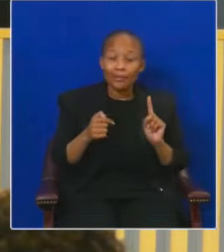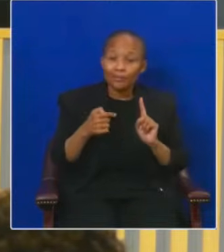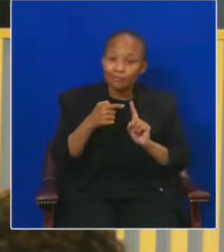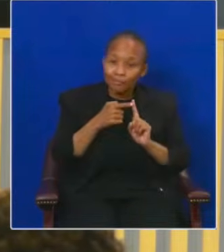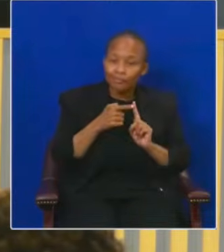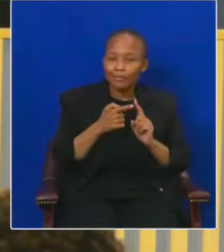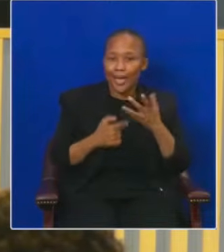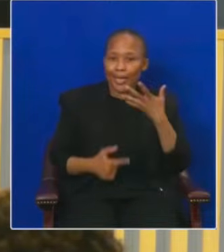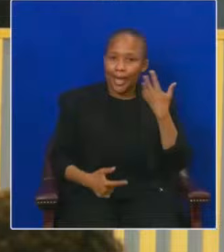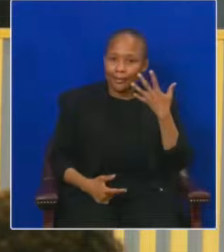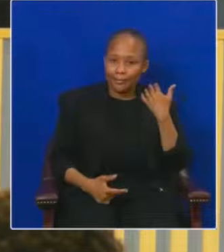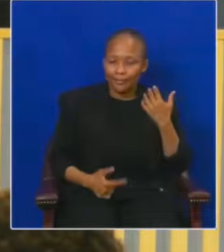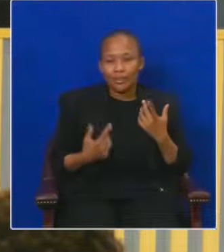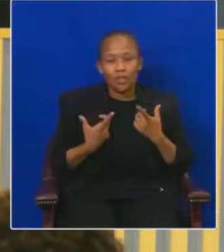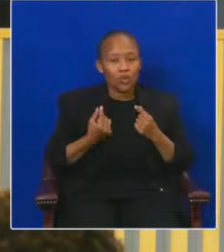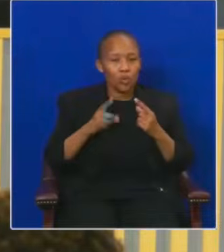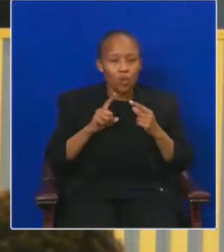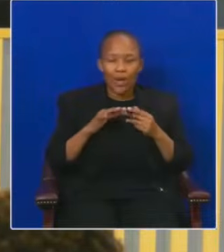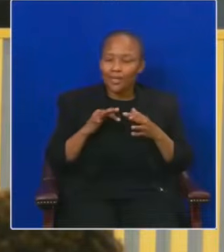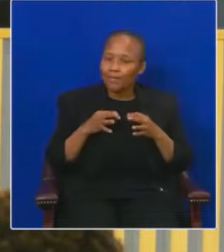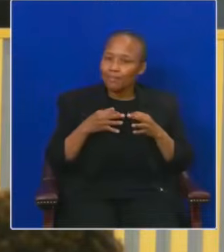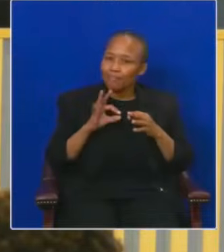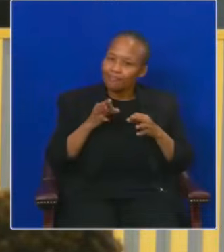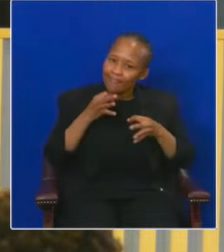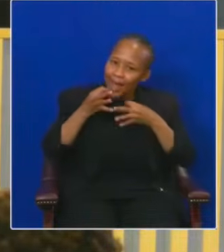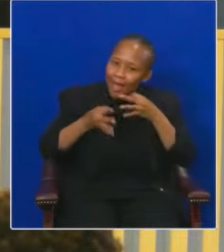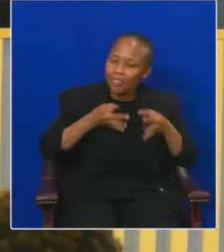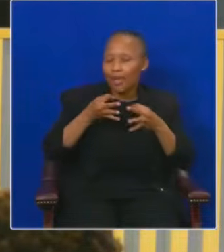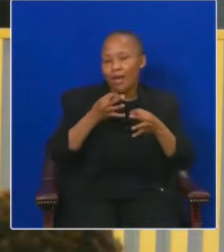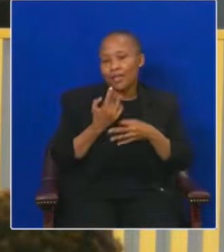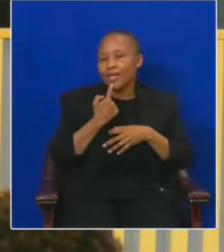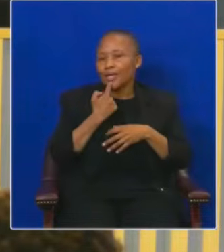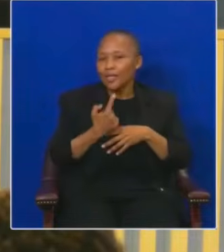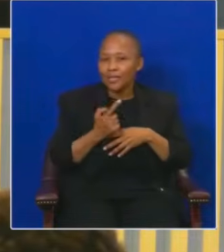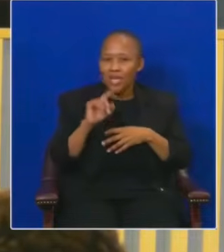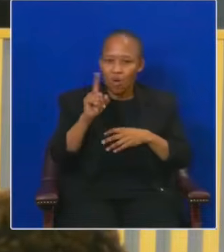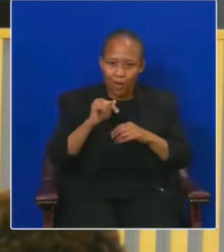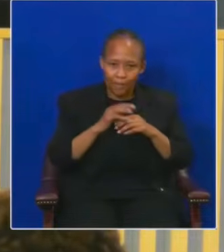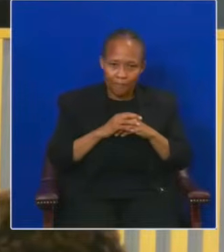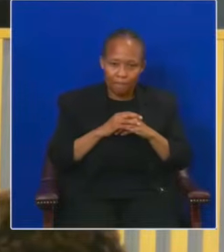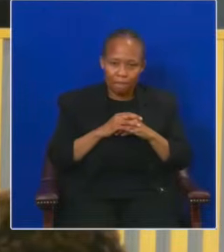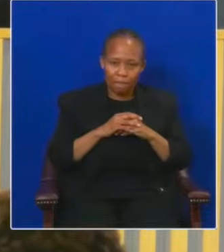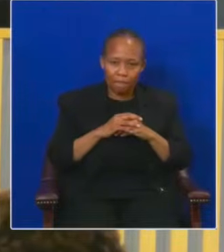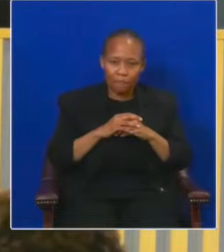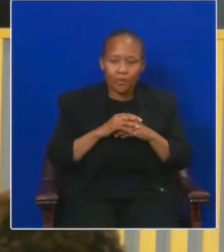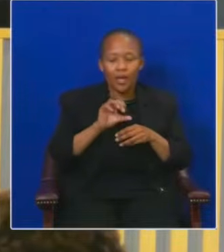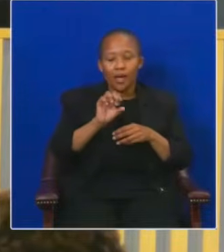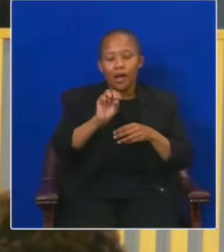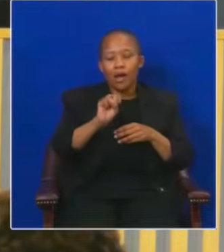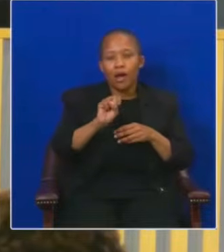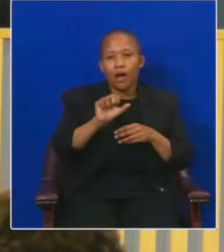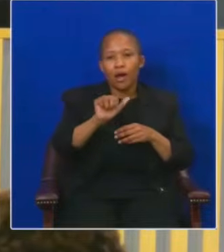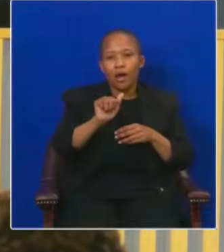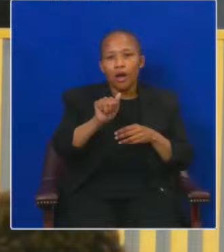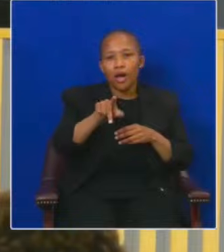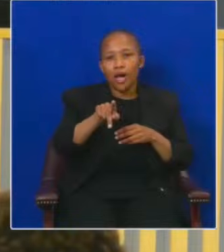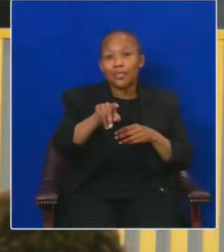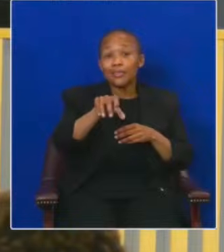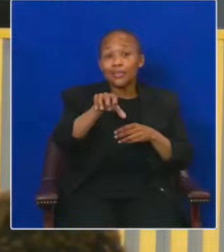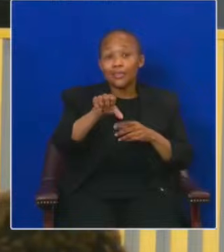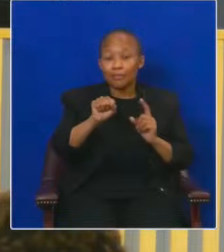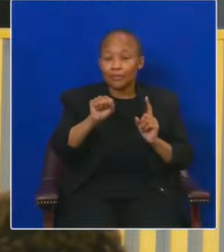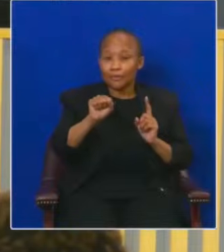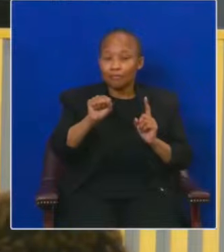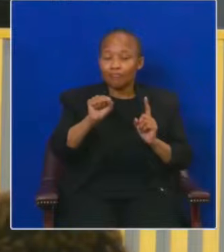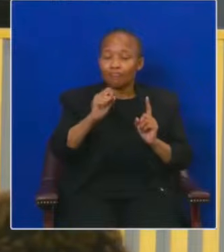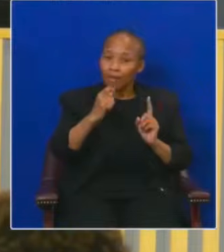after each and every payment by the SAPS, then a